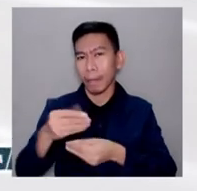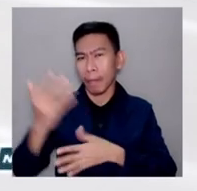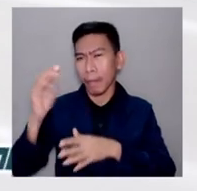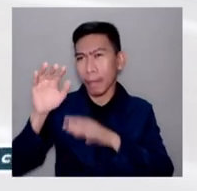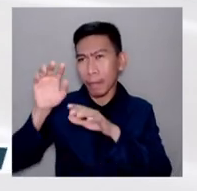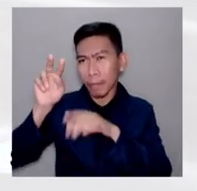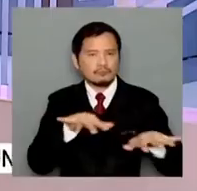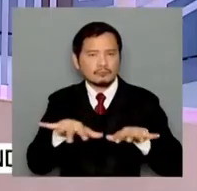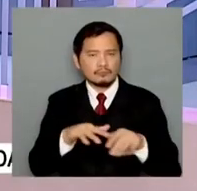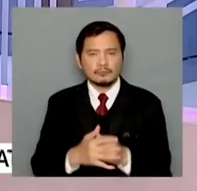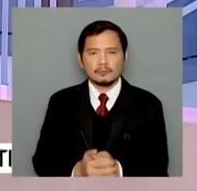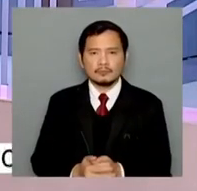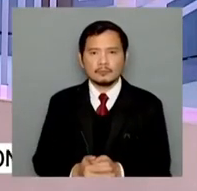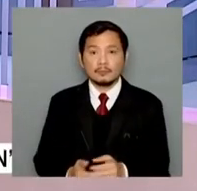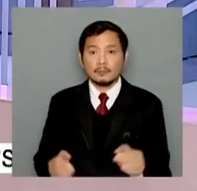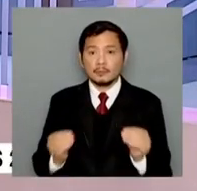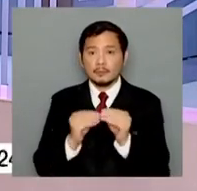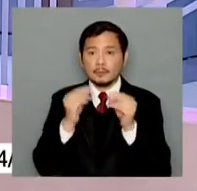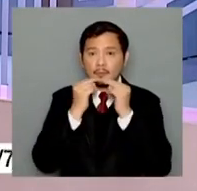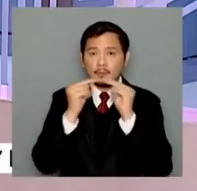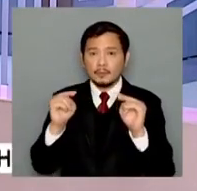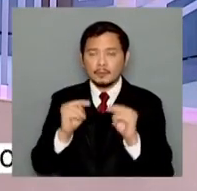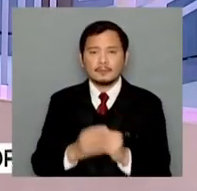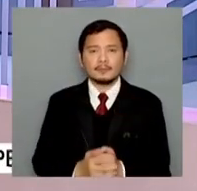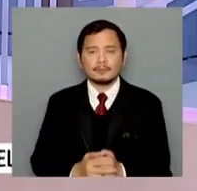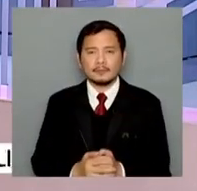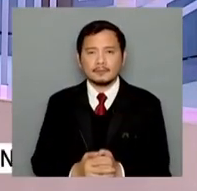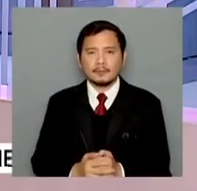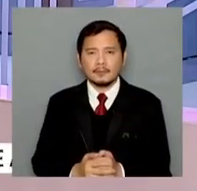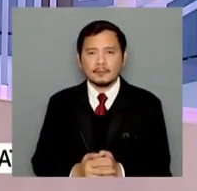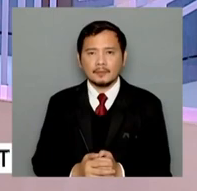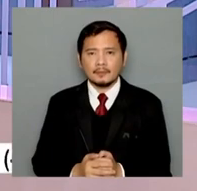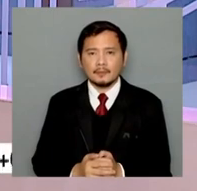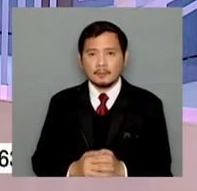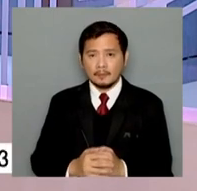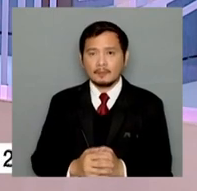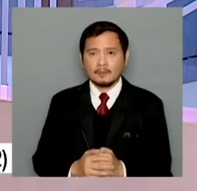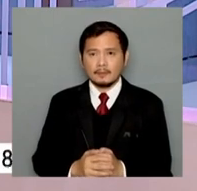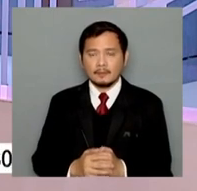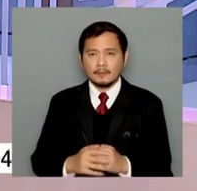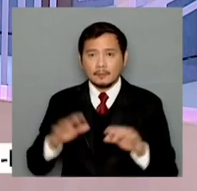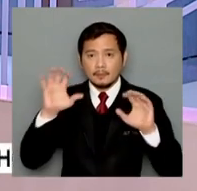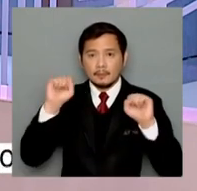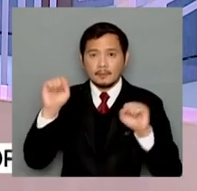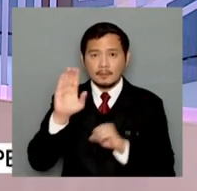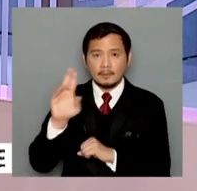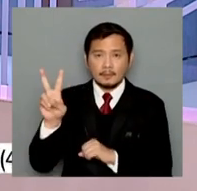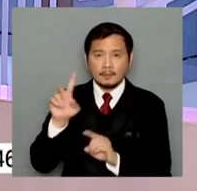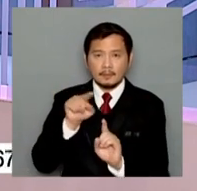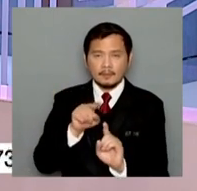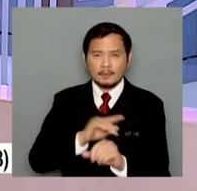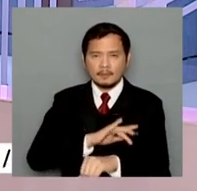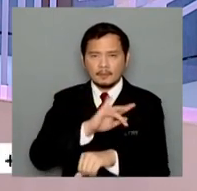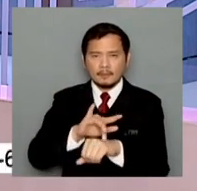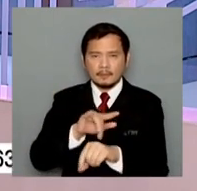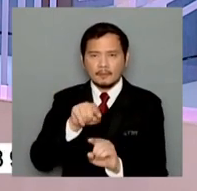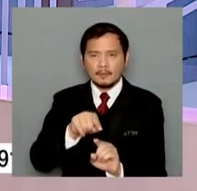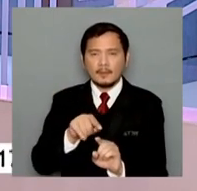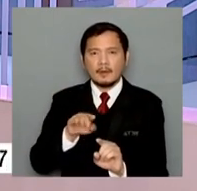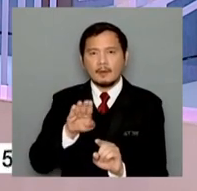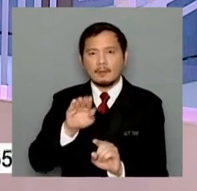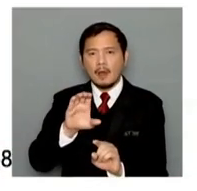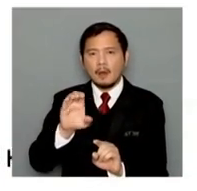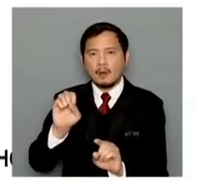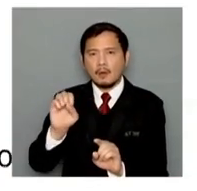news.abs-cbn.com. President-elect Ferdinand Marcos Jr. graces the celebration of Bacoor's 10th cityhood anniversary. Our